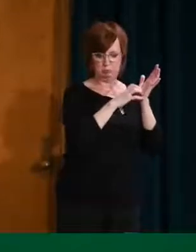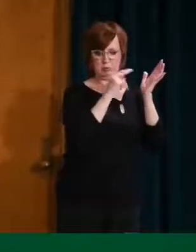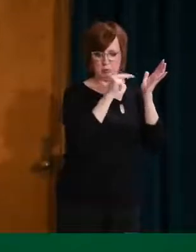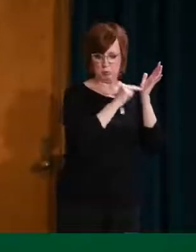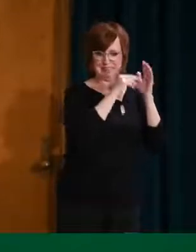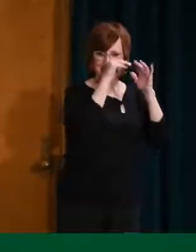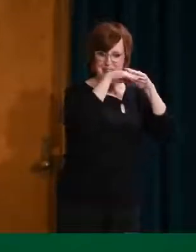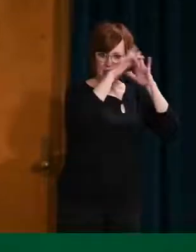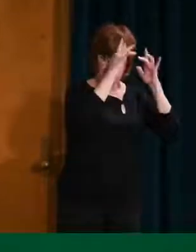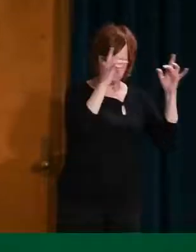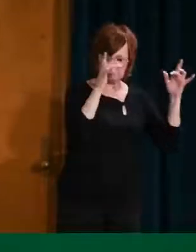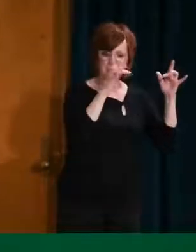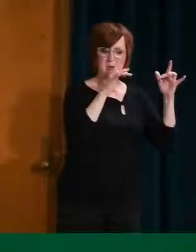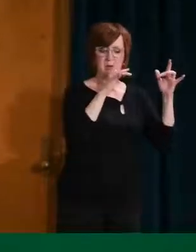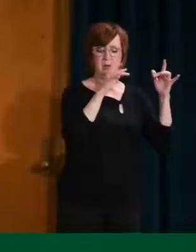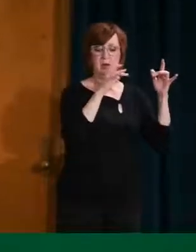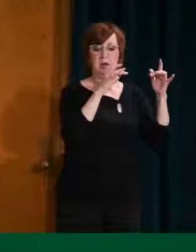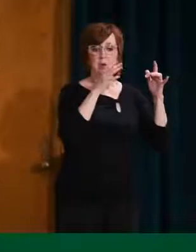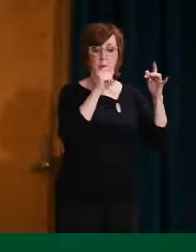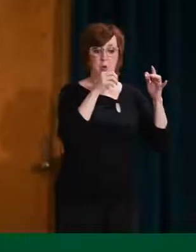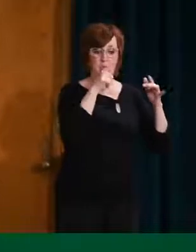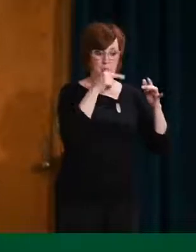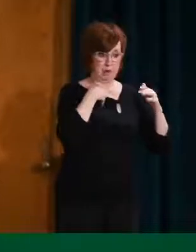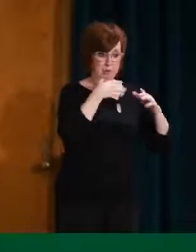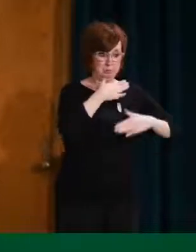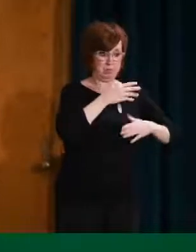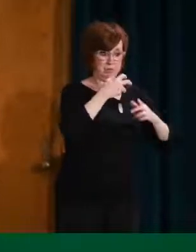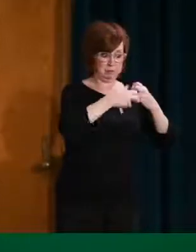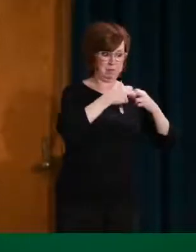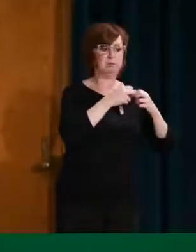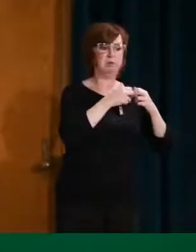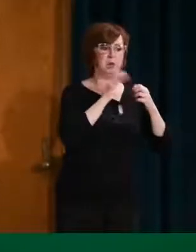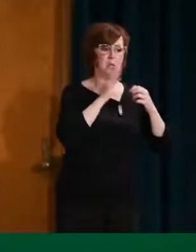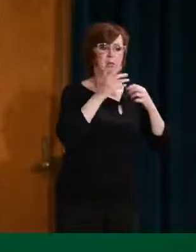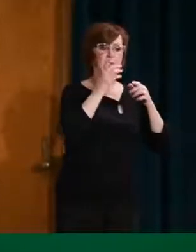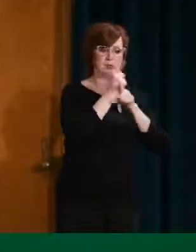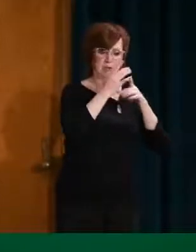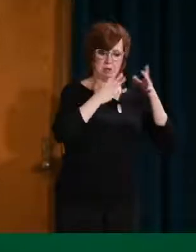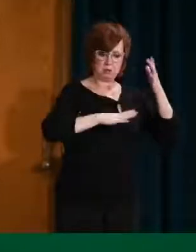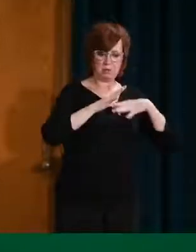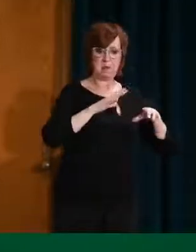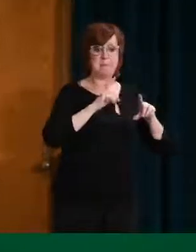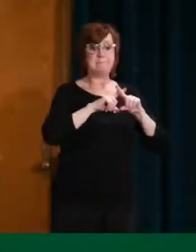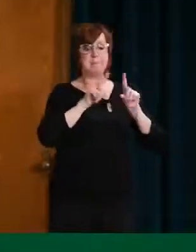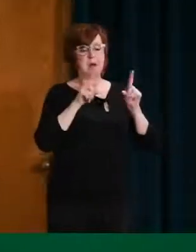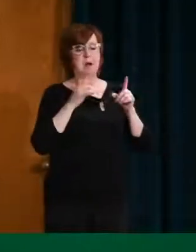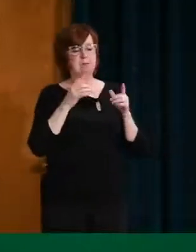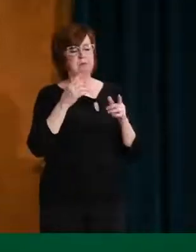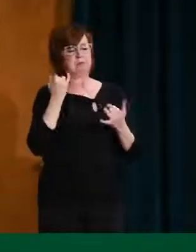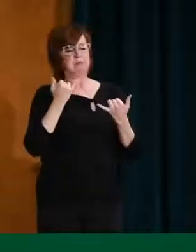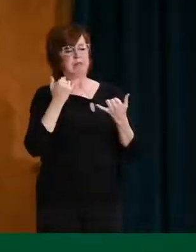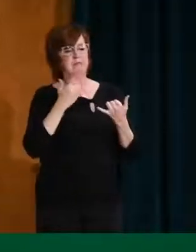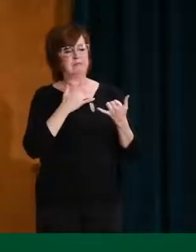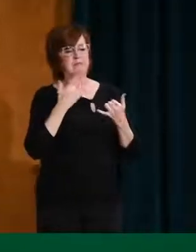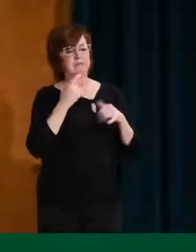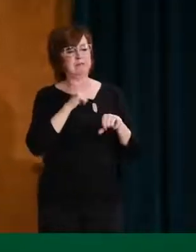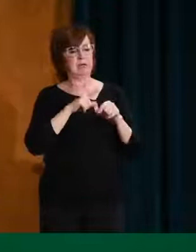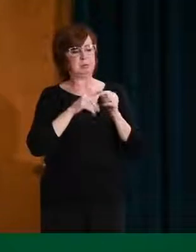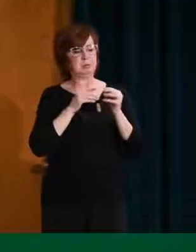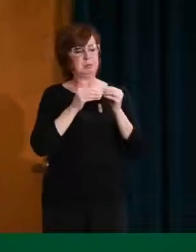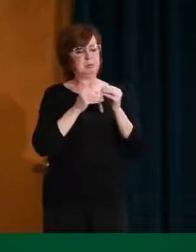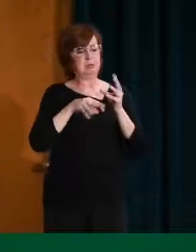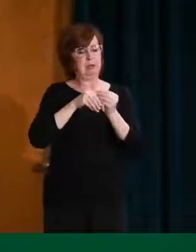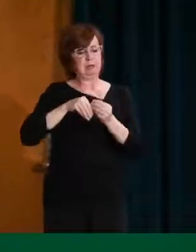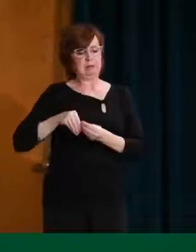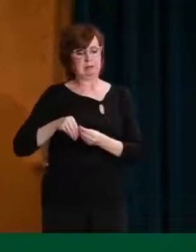because we want to understand how best to protect the patients from getting infections from